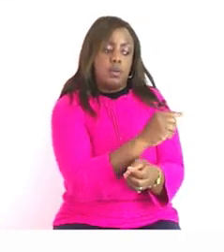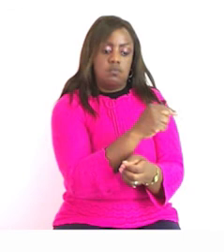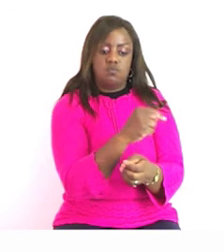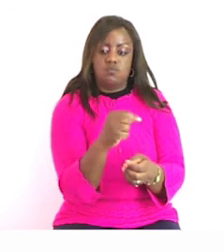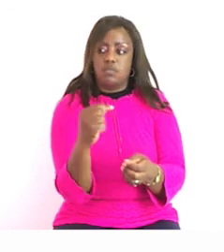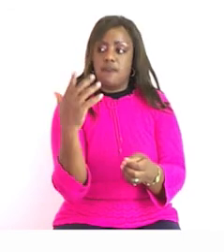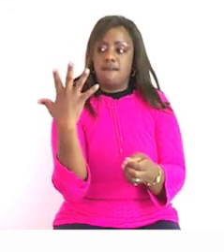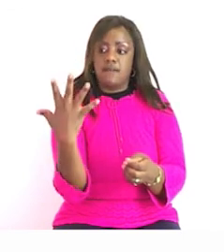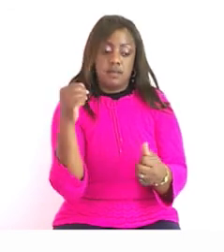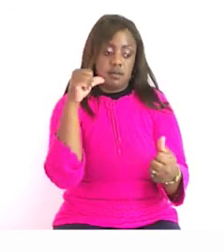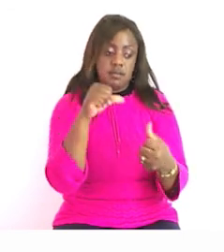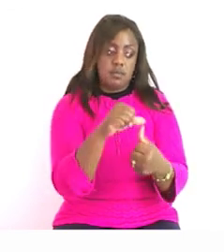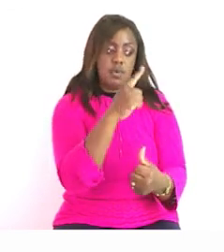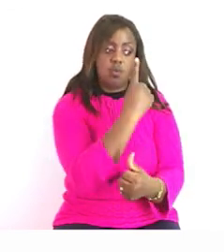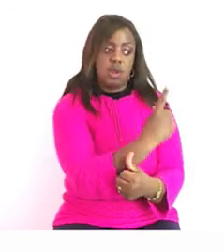done that